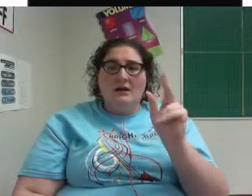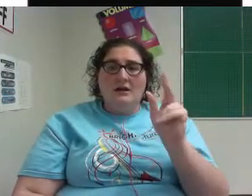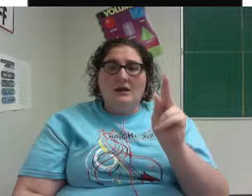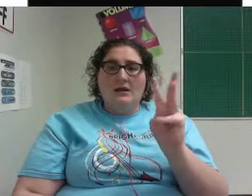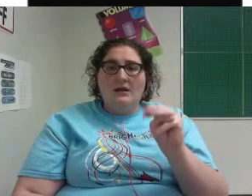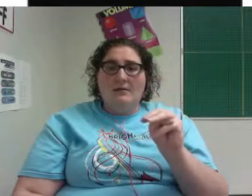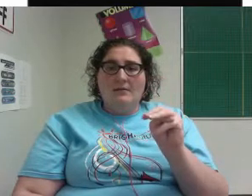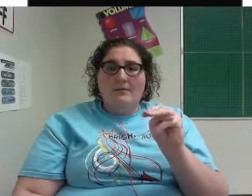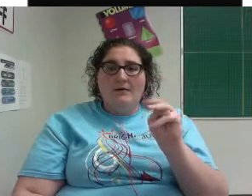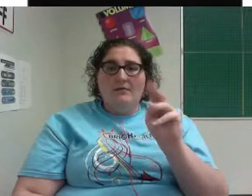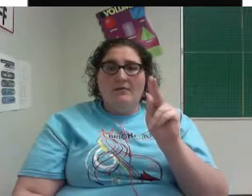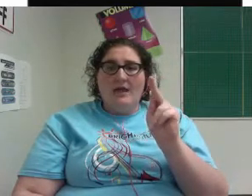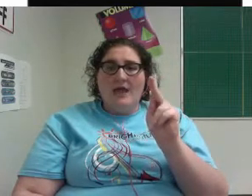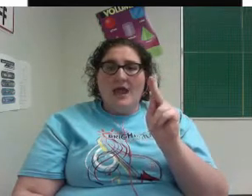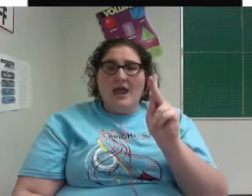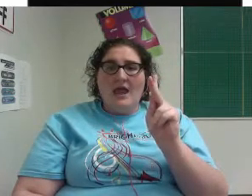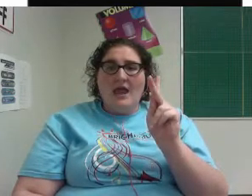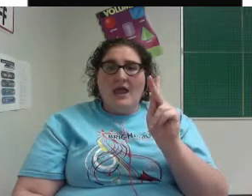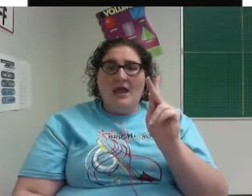and